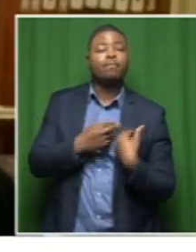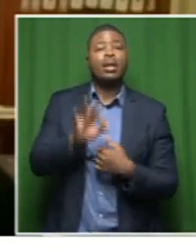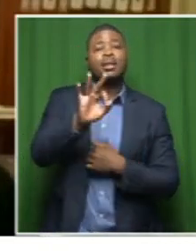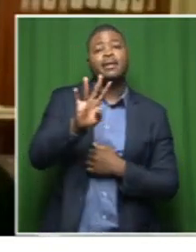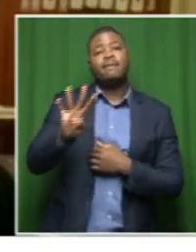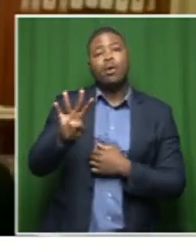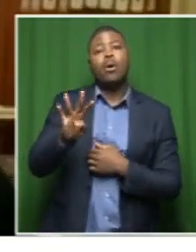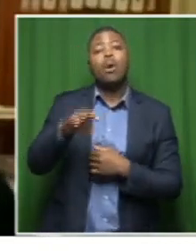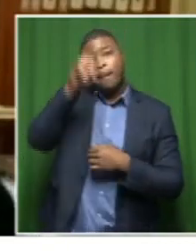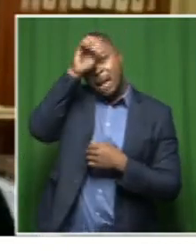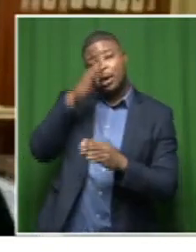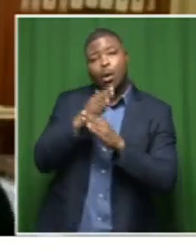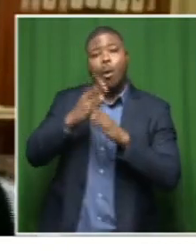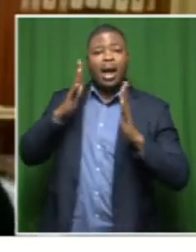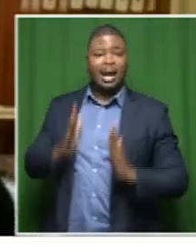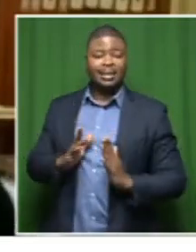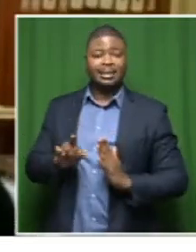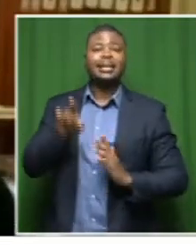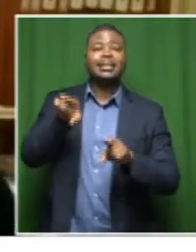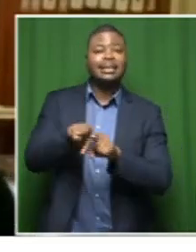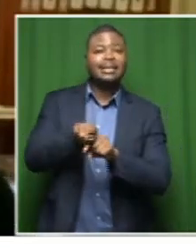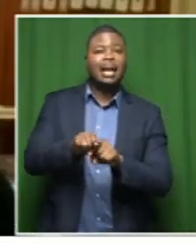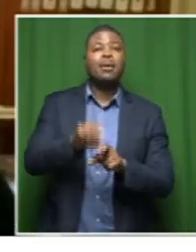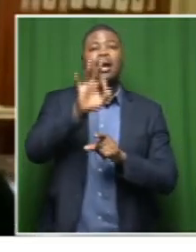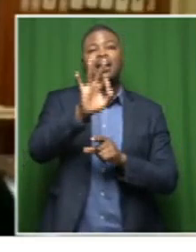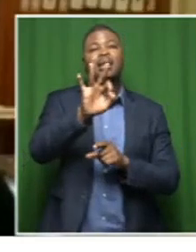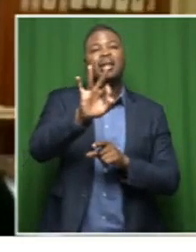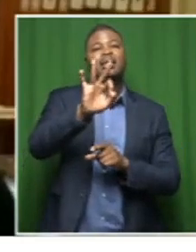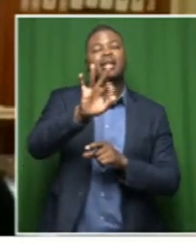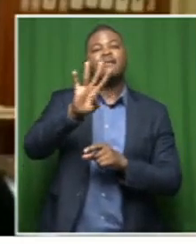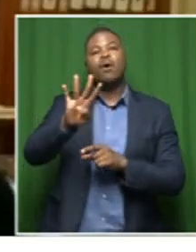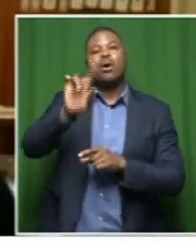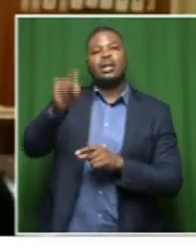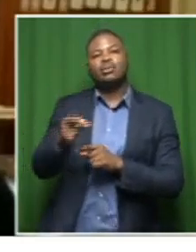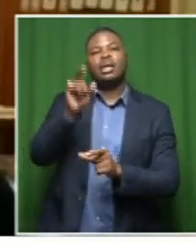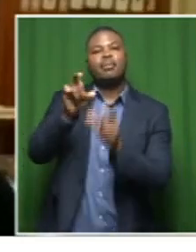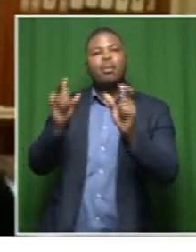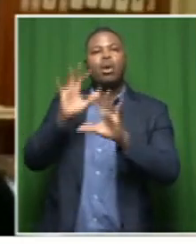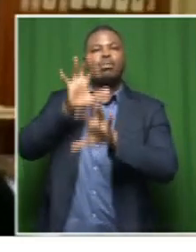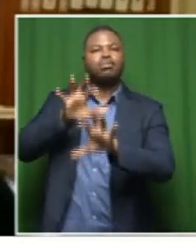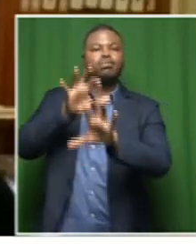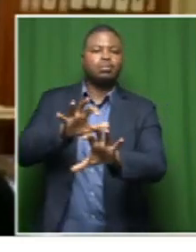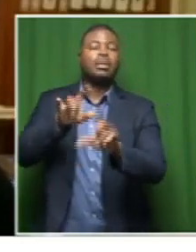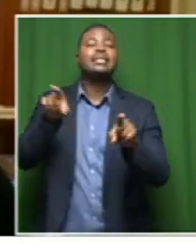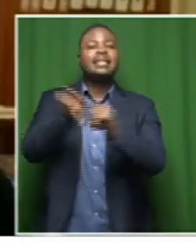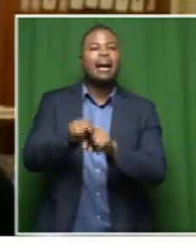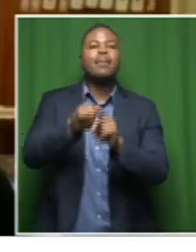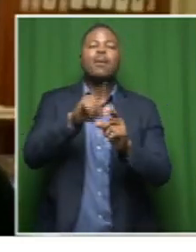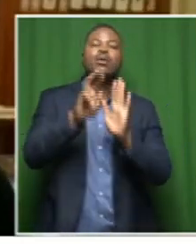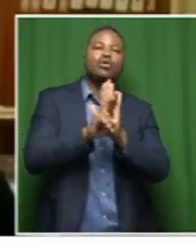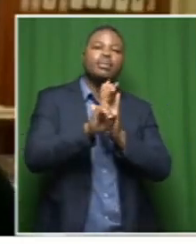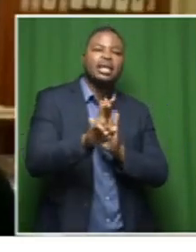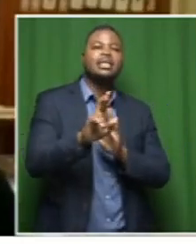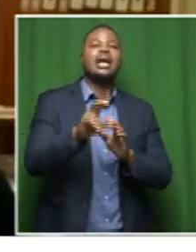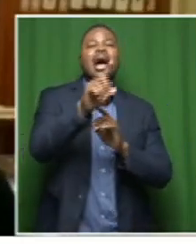34 mine workers who were part of 3,000 mine workers who were on strike. And as a result, left a scar on hundreds of others who